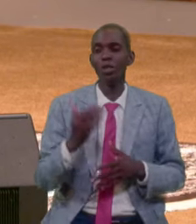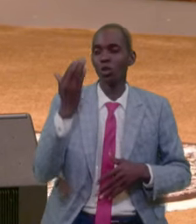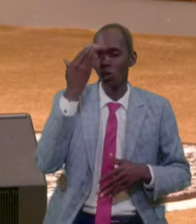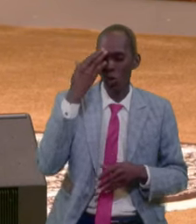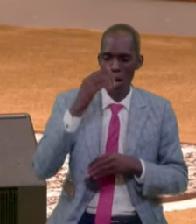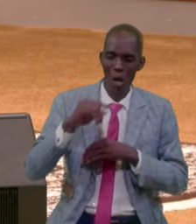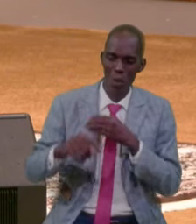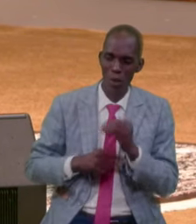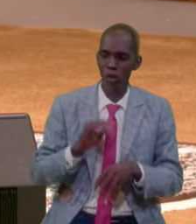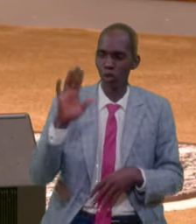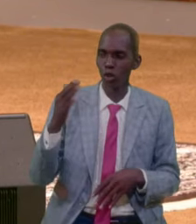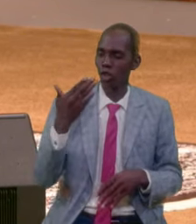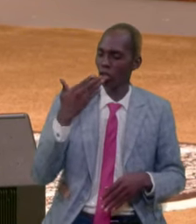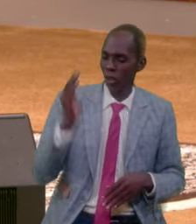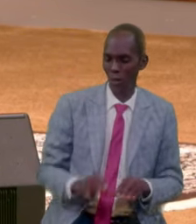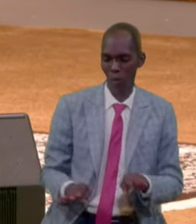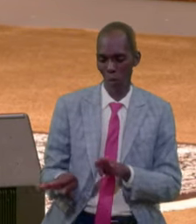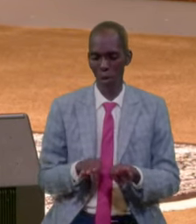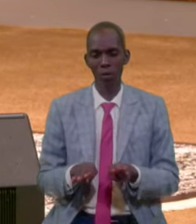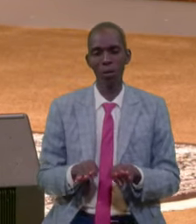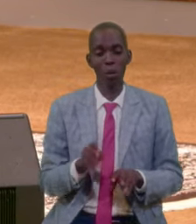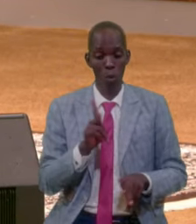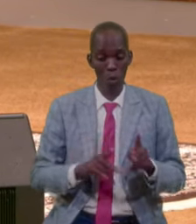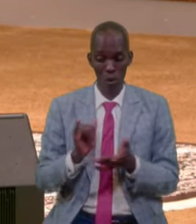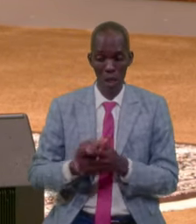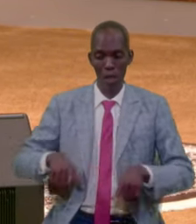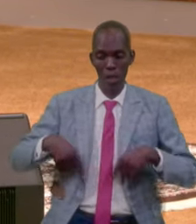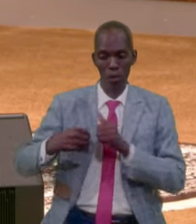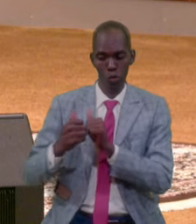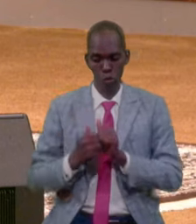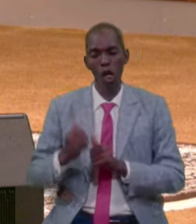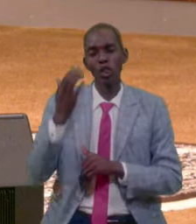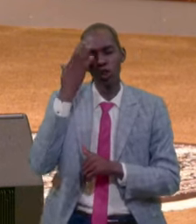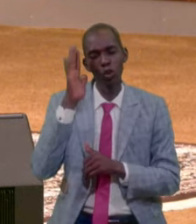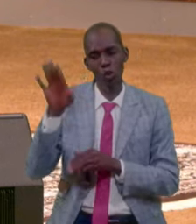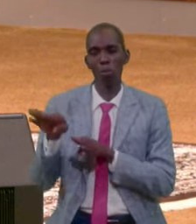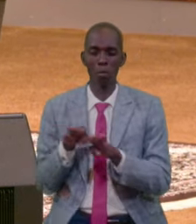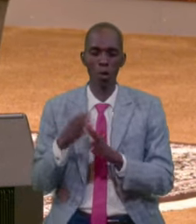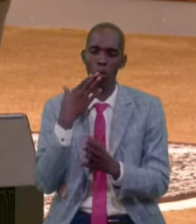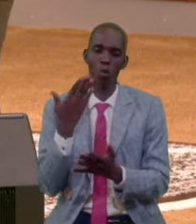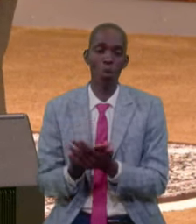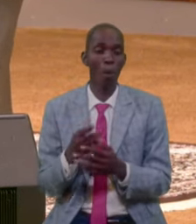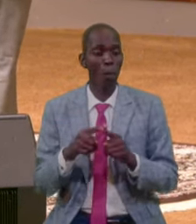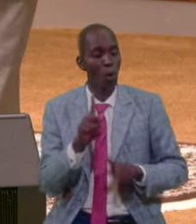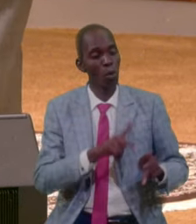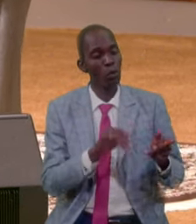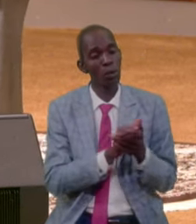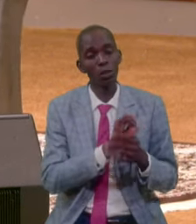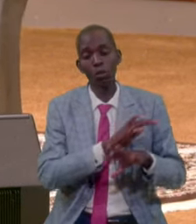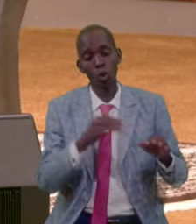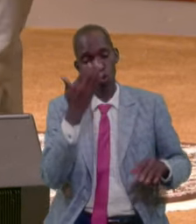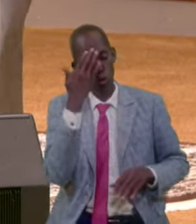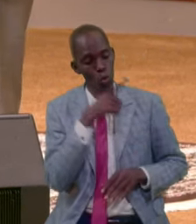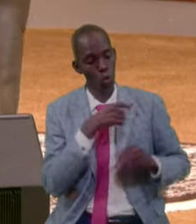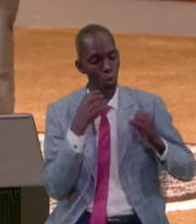of evil action, those who are living with them. But those who don't know them, they appear righteous unto